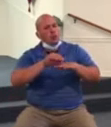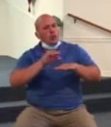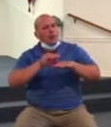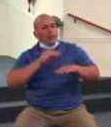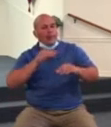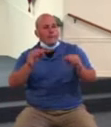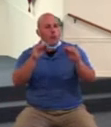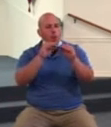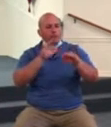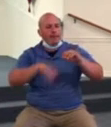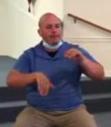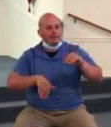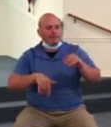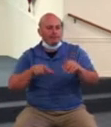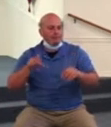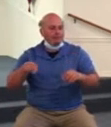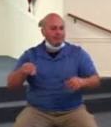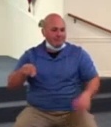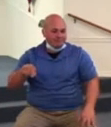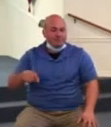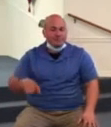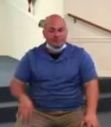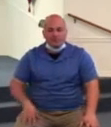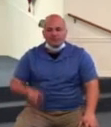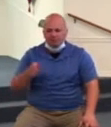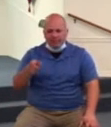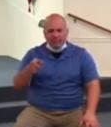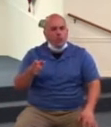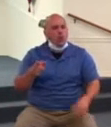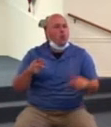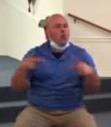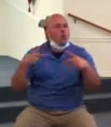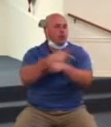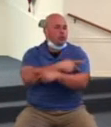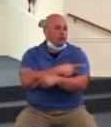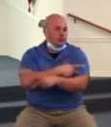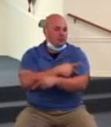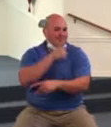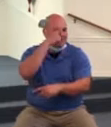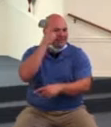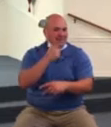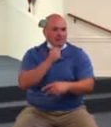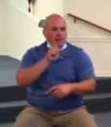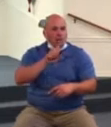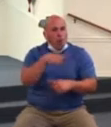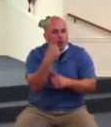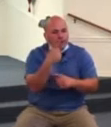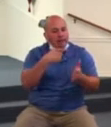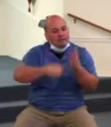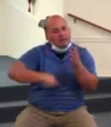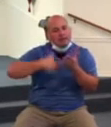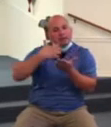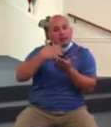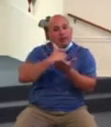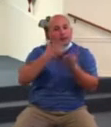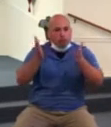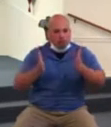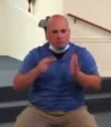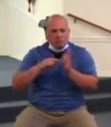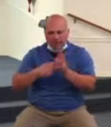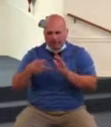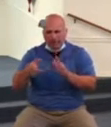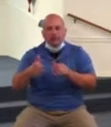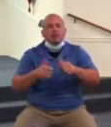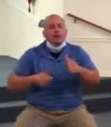extra, then Zacchaeus was the worst of the worst. Not just a tax collector, but a chief tax collector,